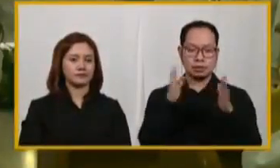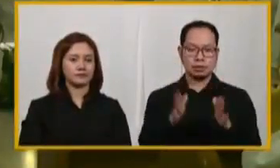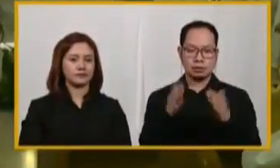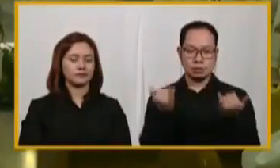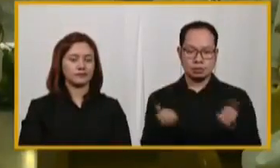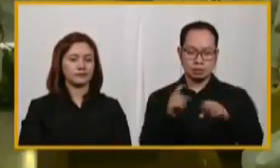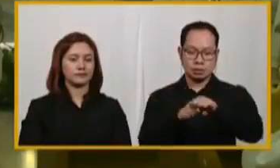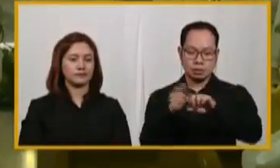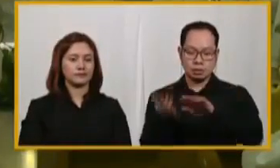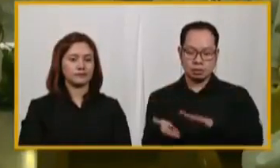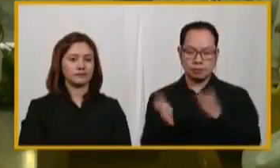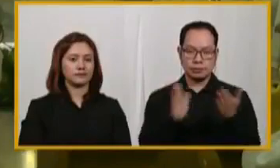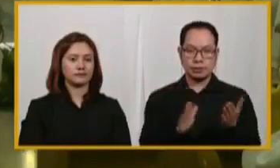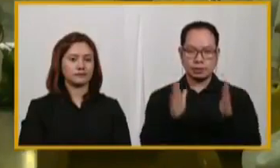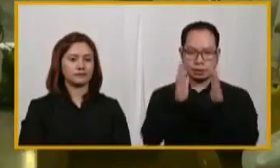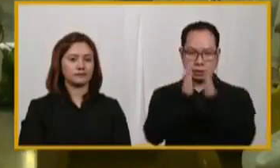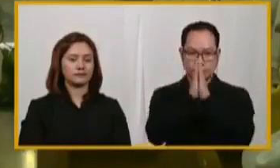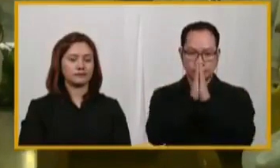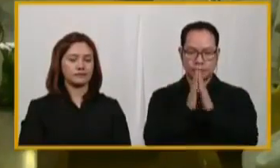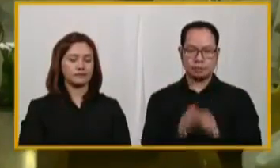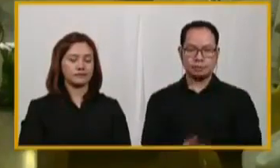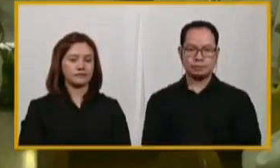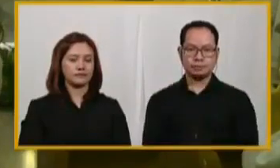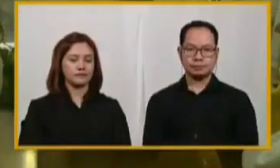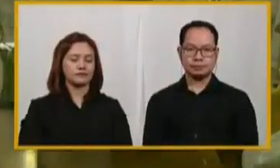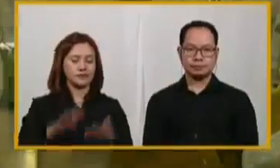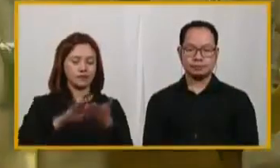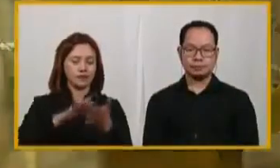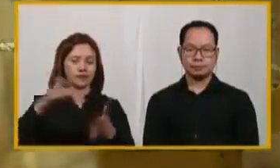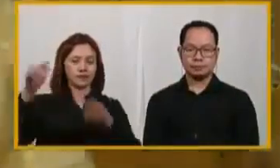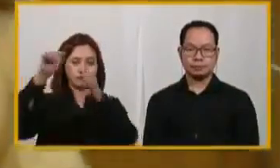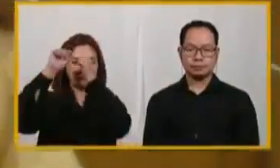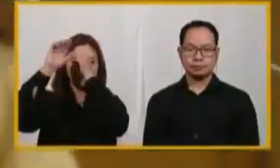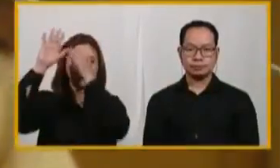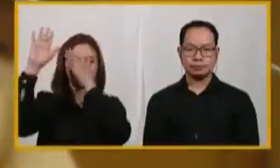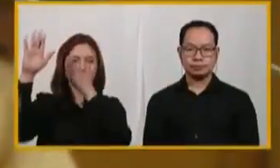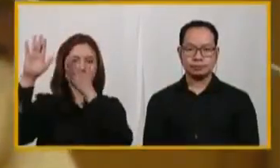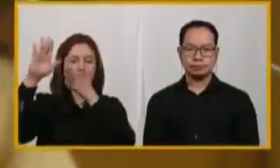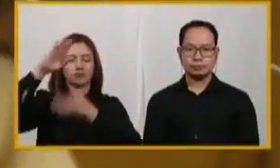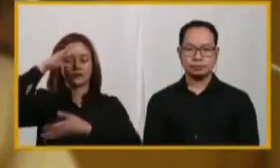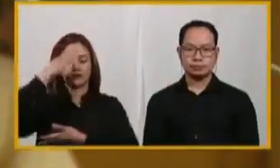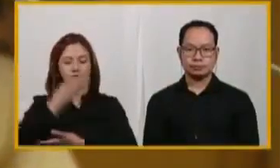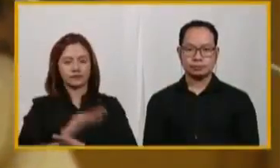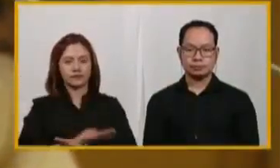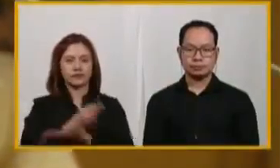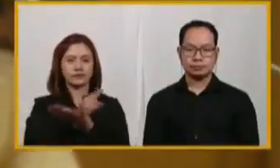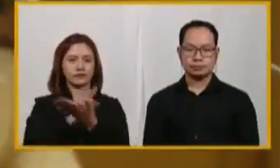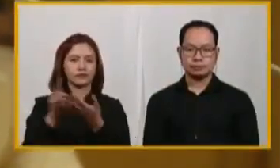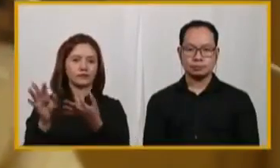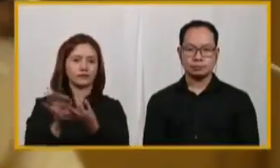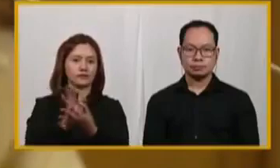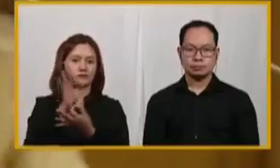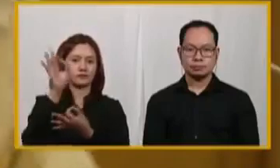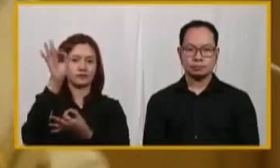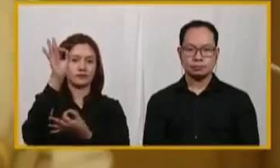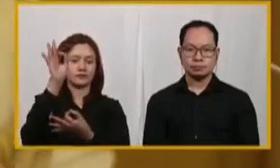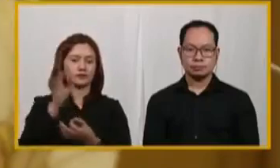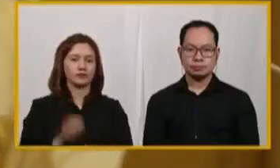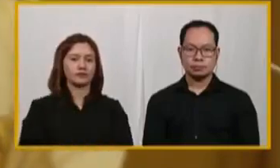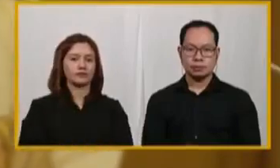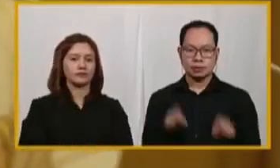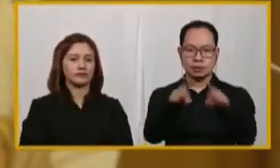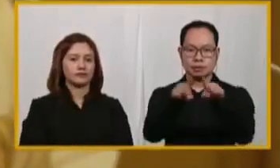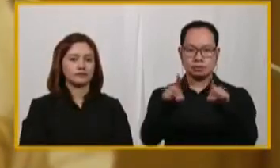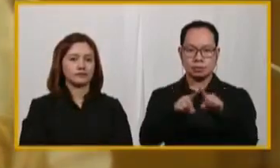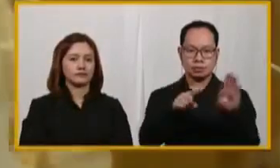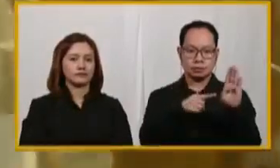and at the hour of our death. Amen. Glory be to the Father, and to the Son, and to the Holy Spirit. As